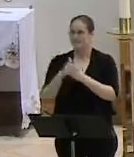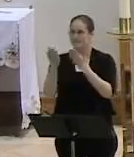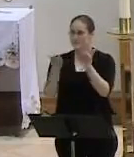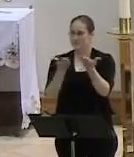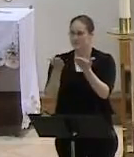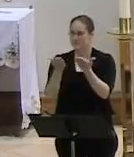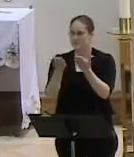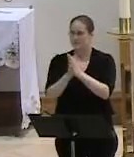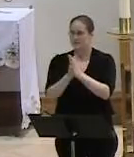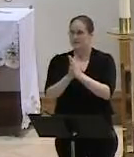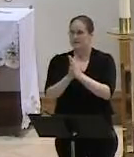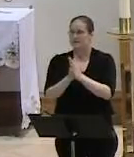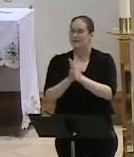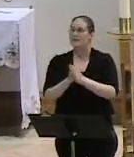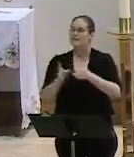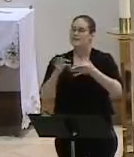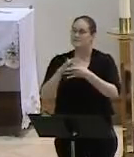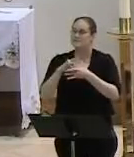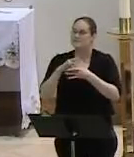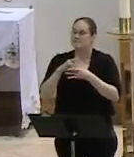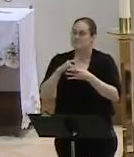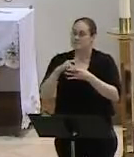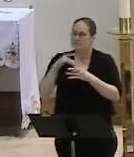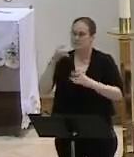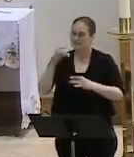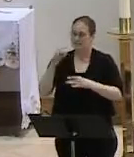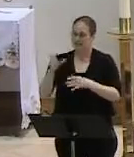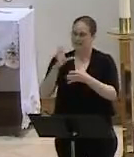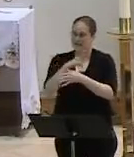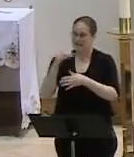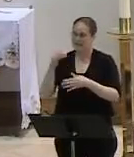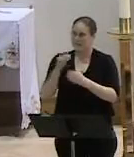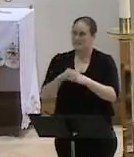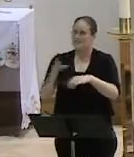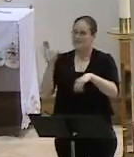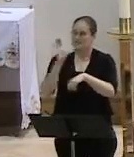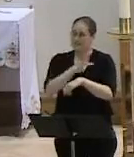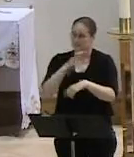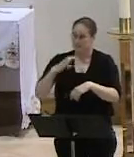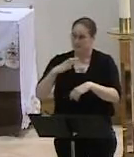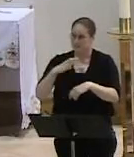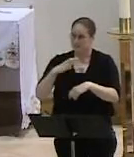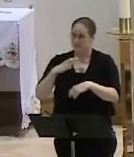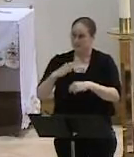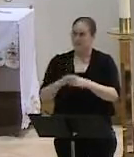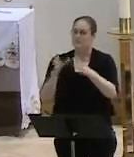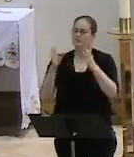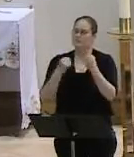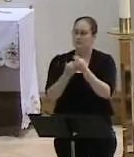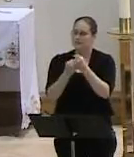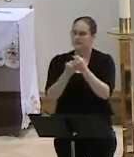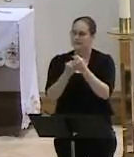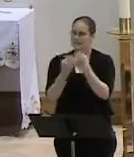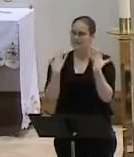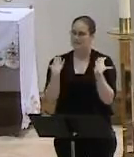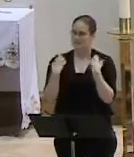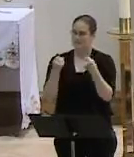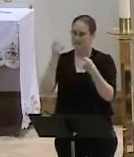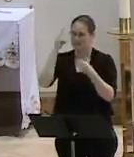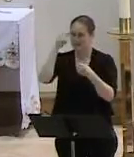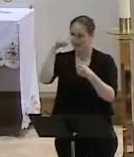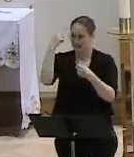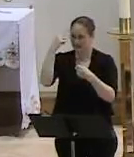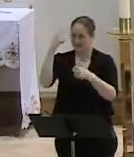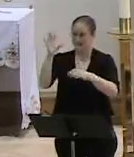served an inspiration to our parish community and council by supporting and strengthening Catholic